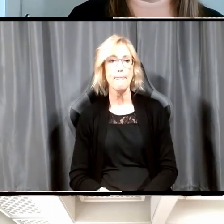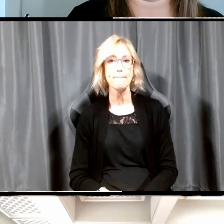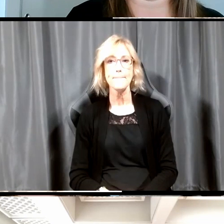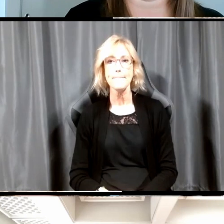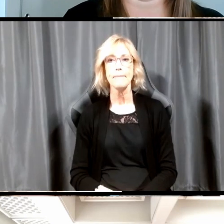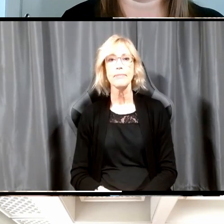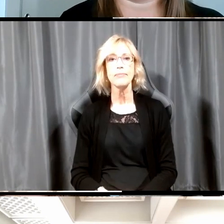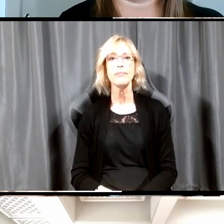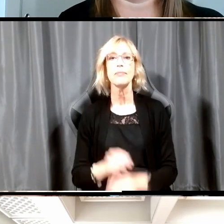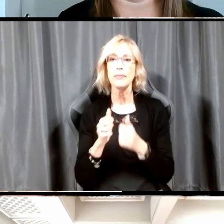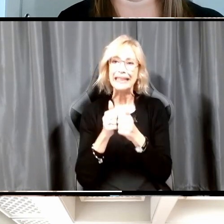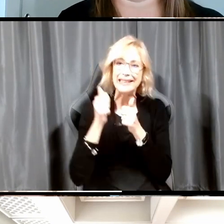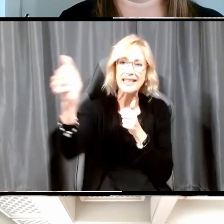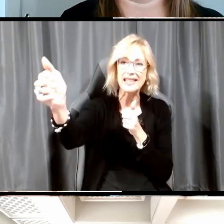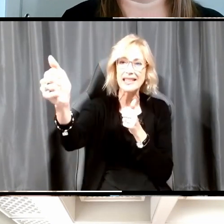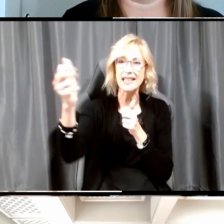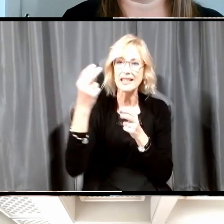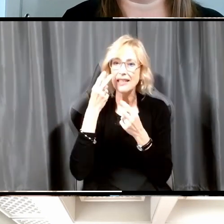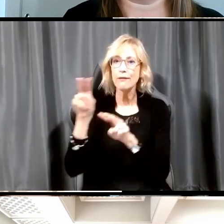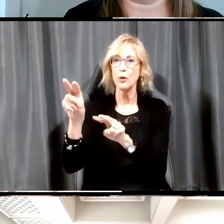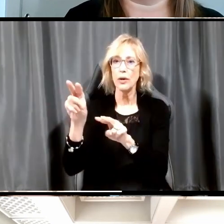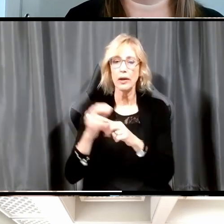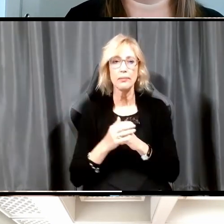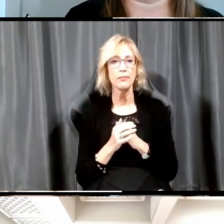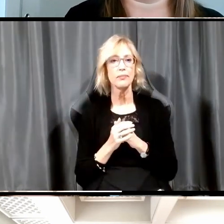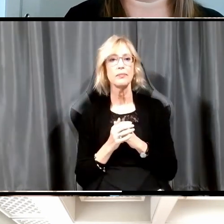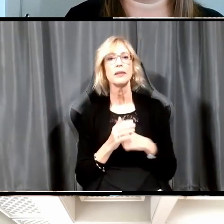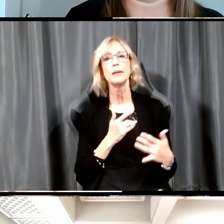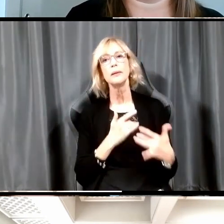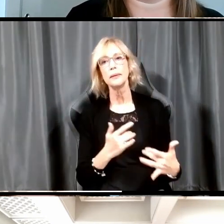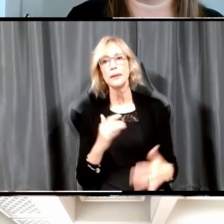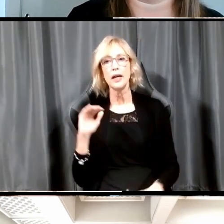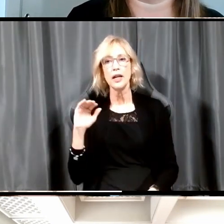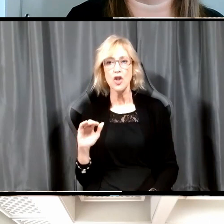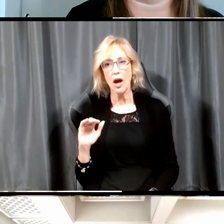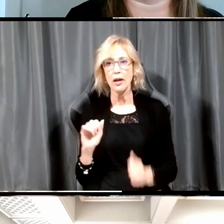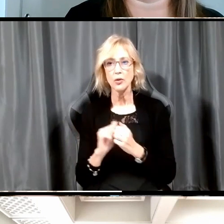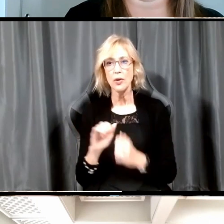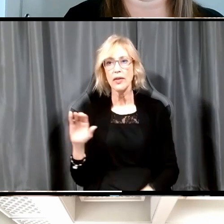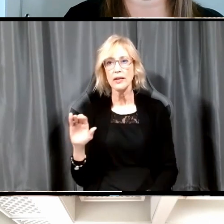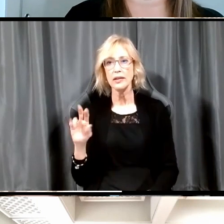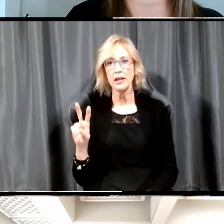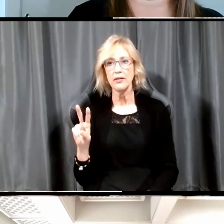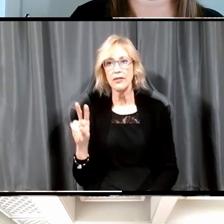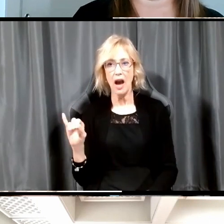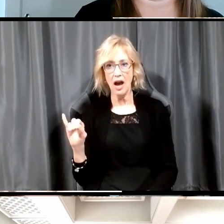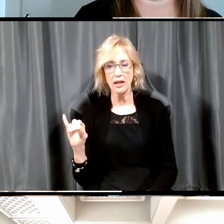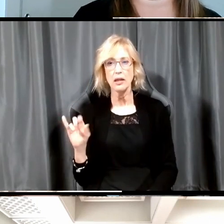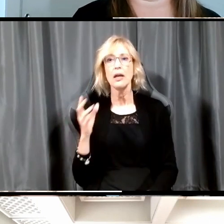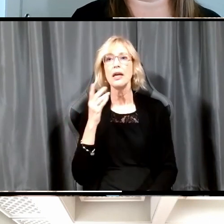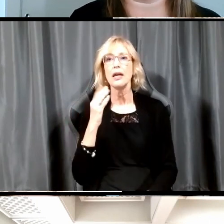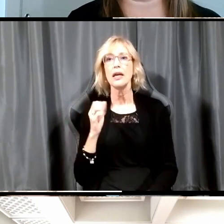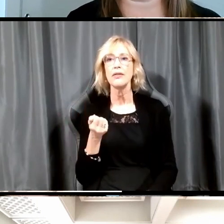Okay, distance viewing. So typically, a child with CVI will respond when objects are presented within